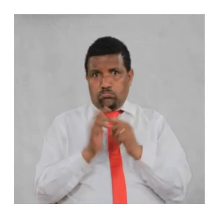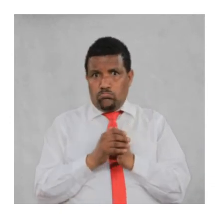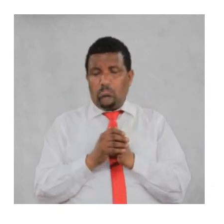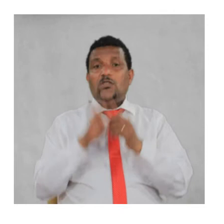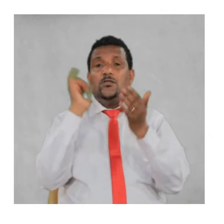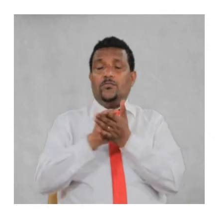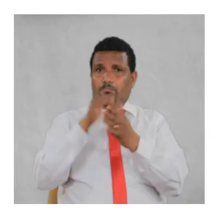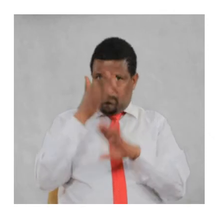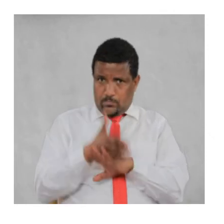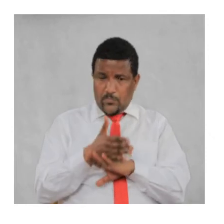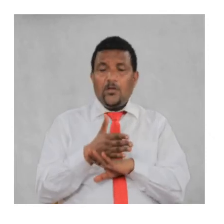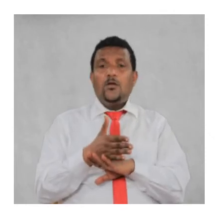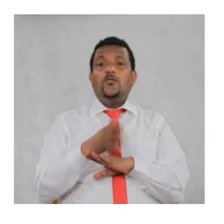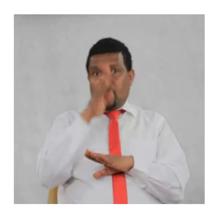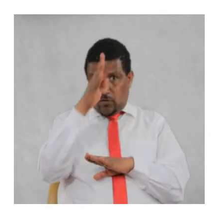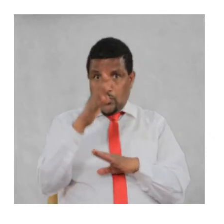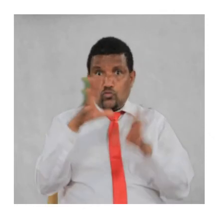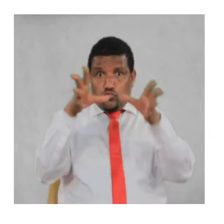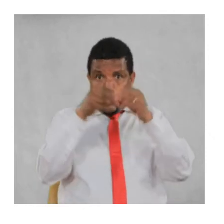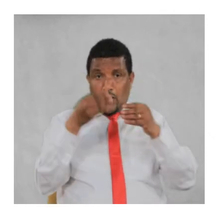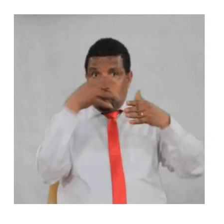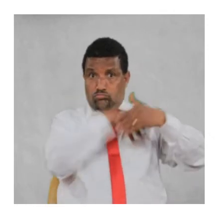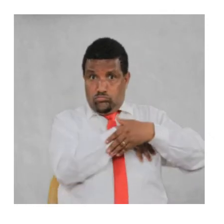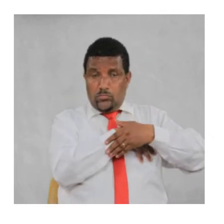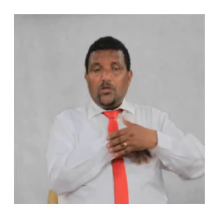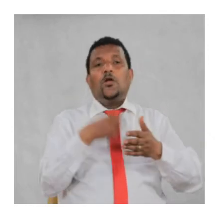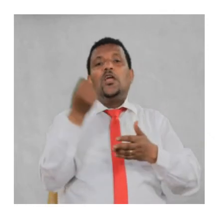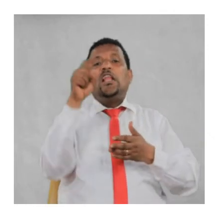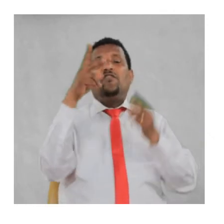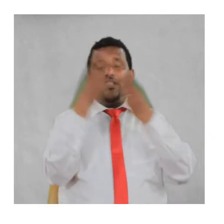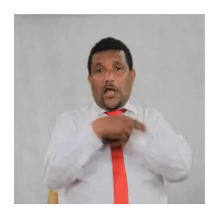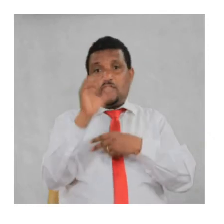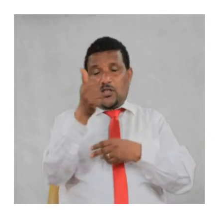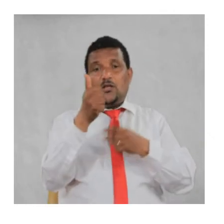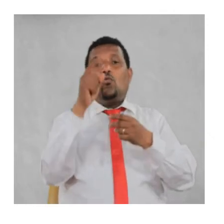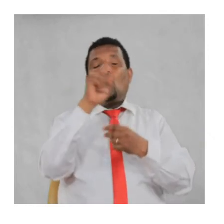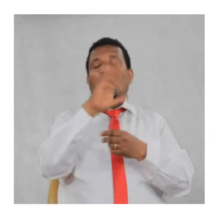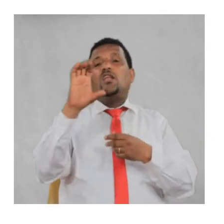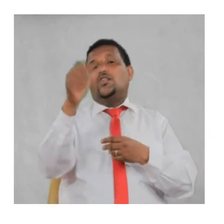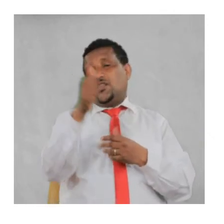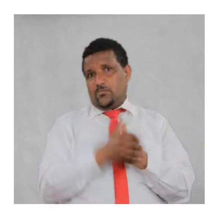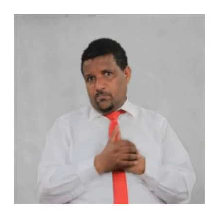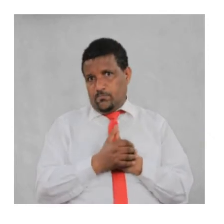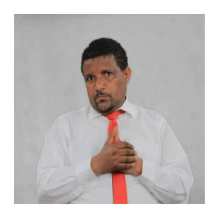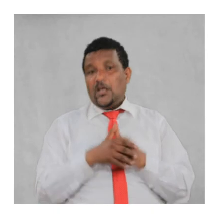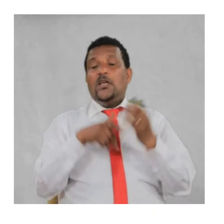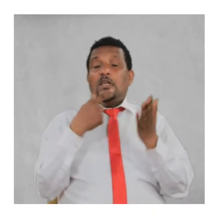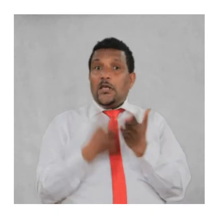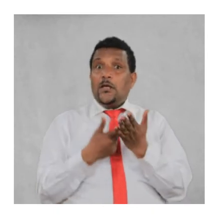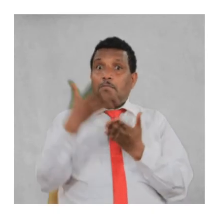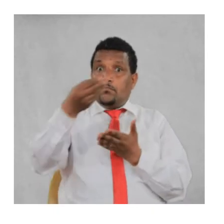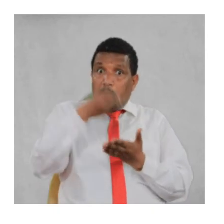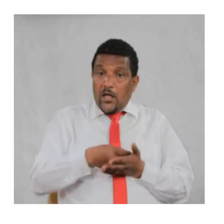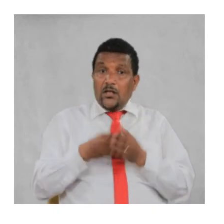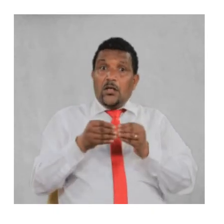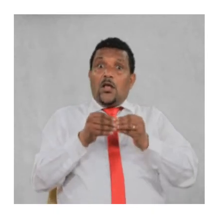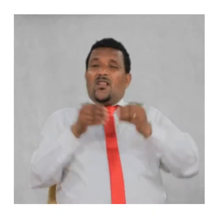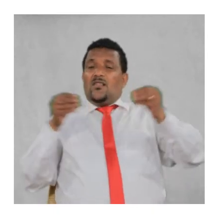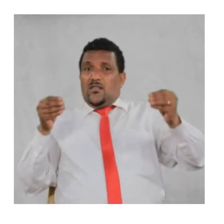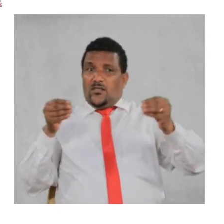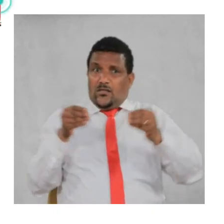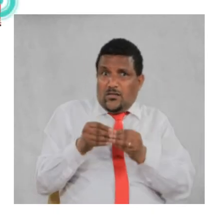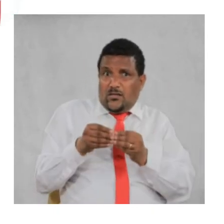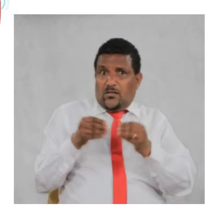And then what would happen to total revenue? It is 11 times 10, which is 110. So if the buyer is elastic, then